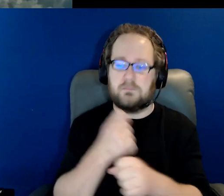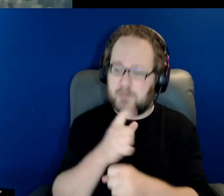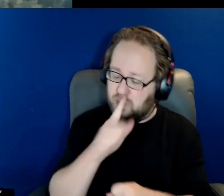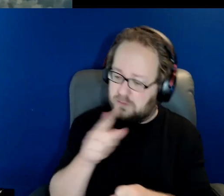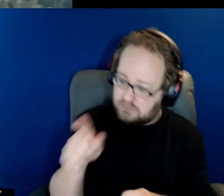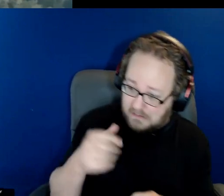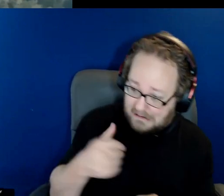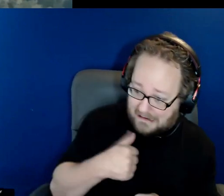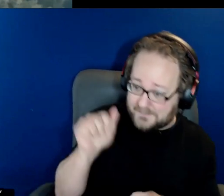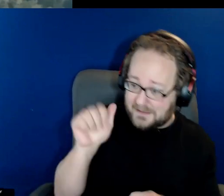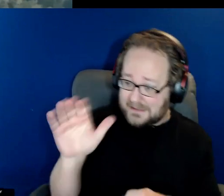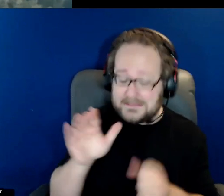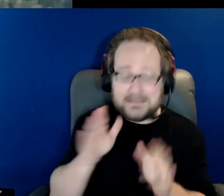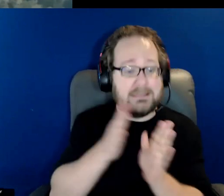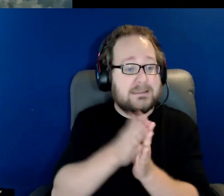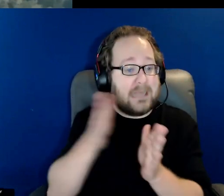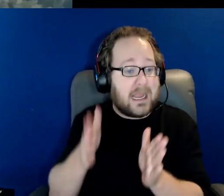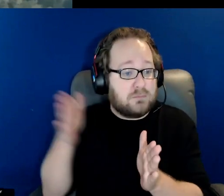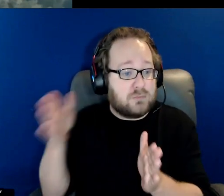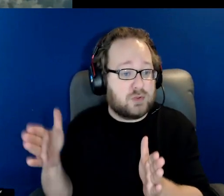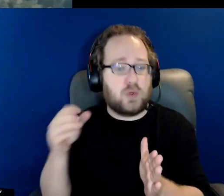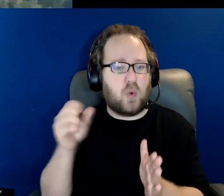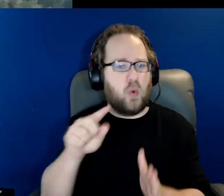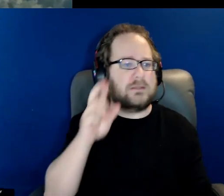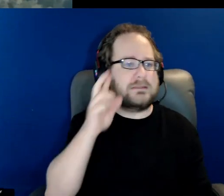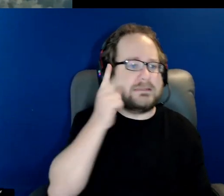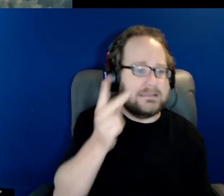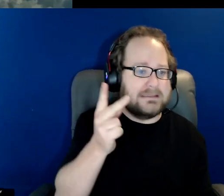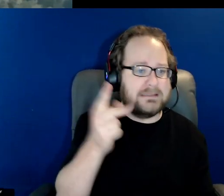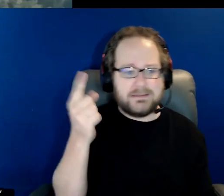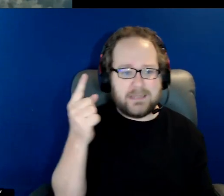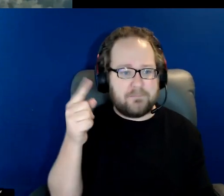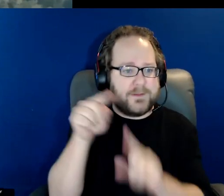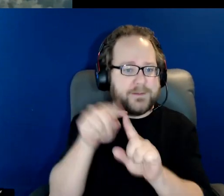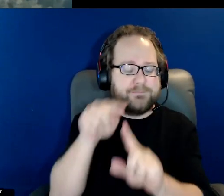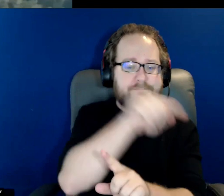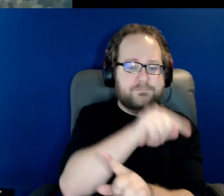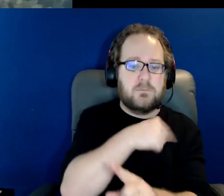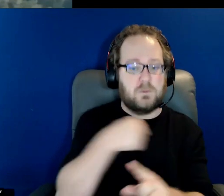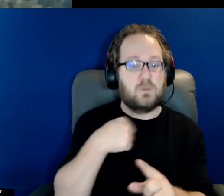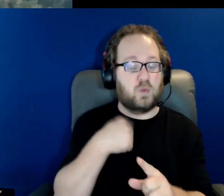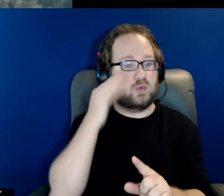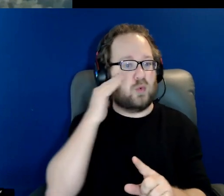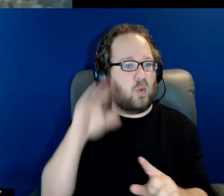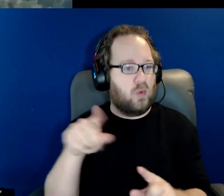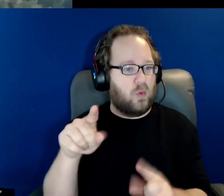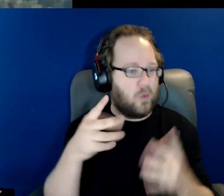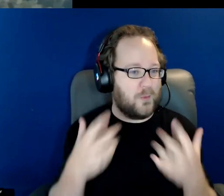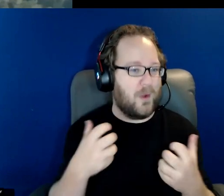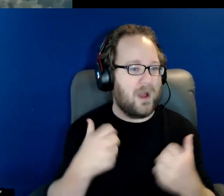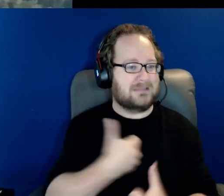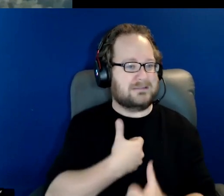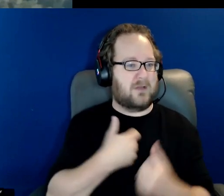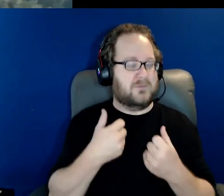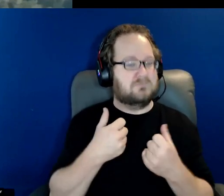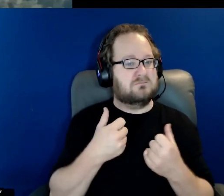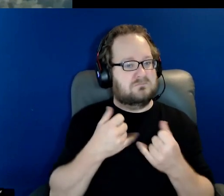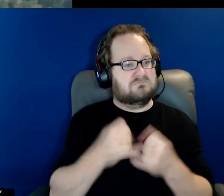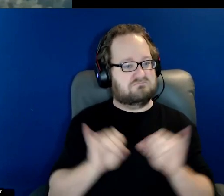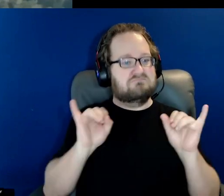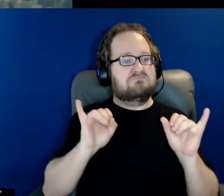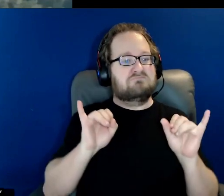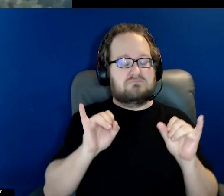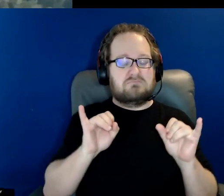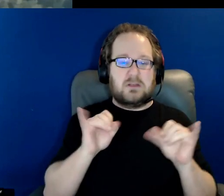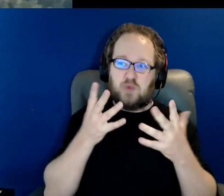make sure they're turning it on. Some of our elderly families do want to be self-sufficient and don't want to have that bill. And they wait a long time